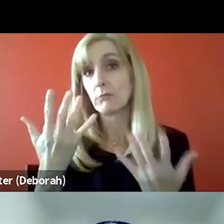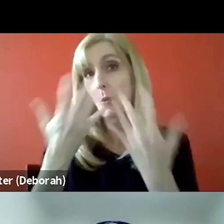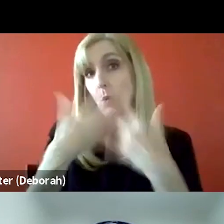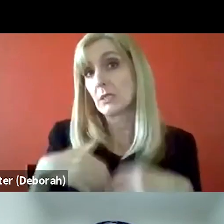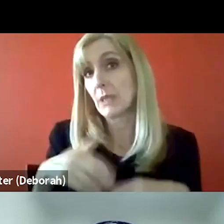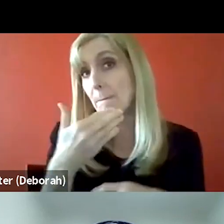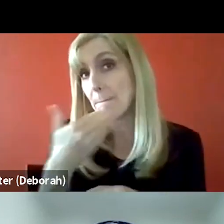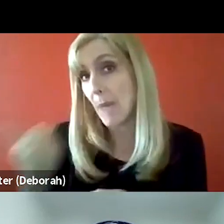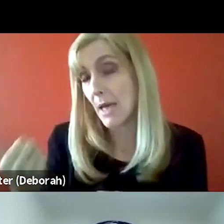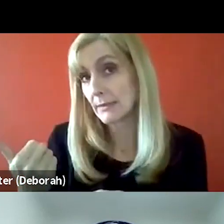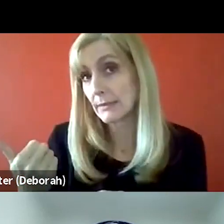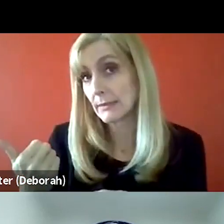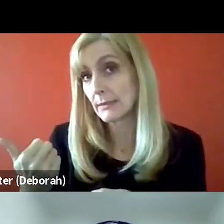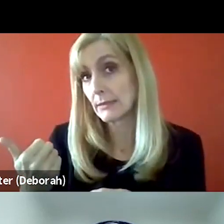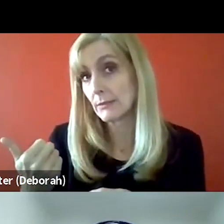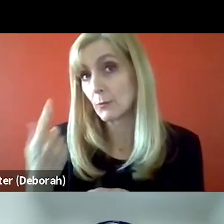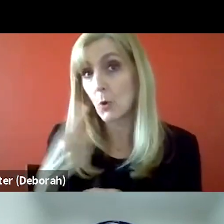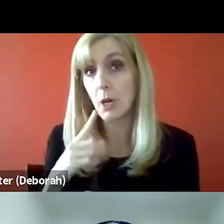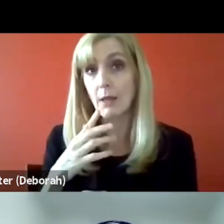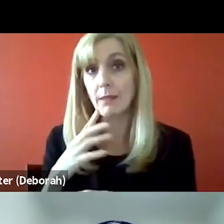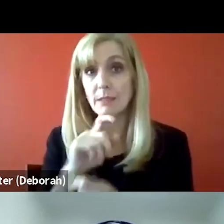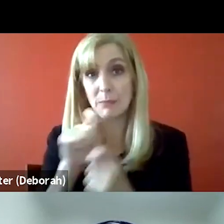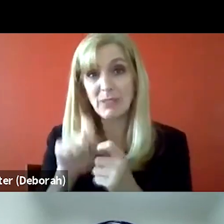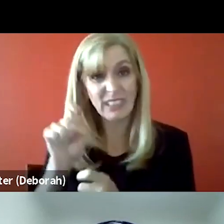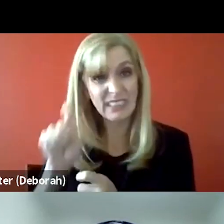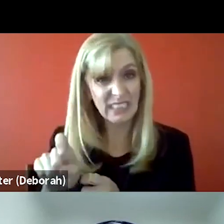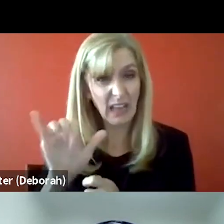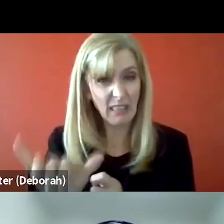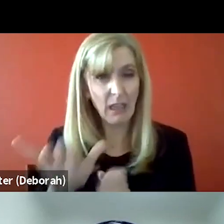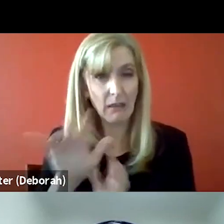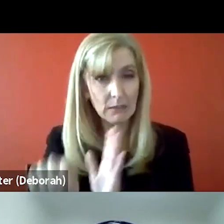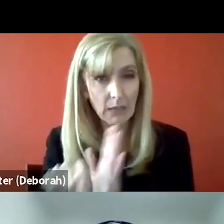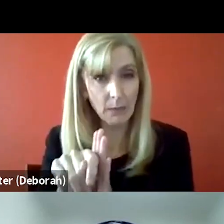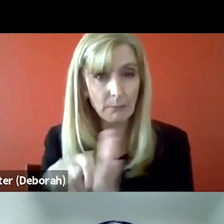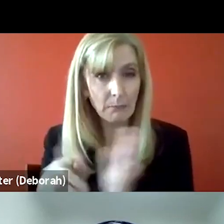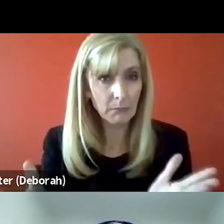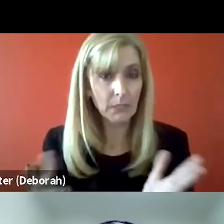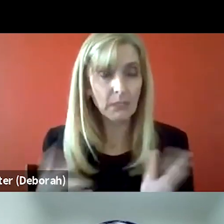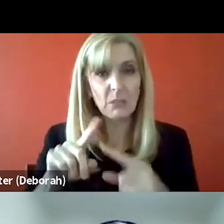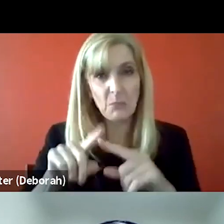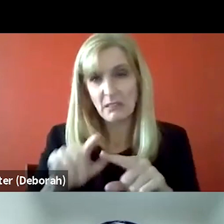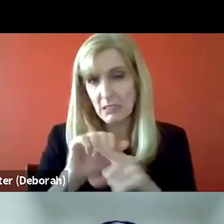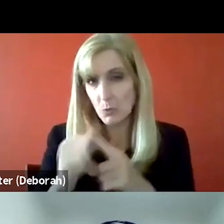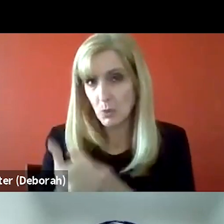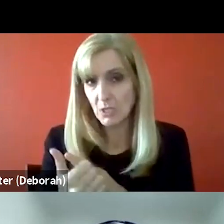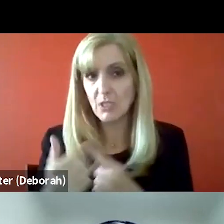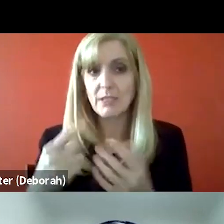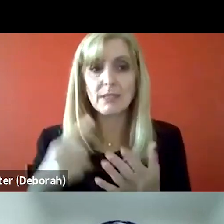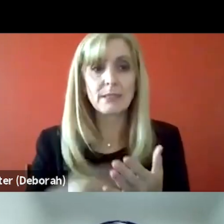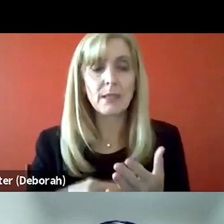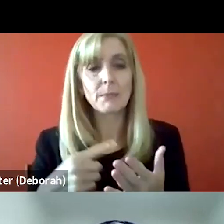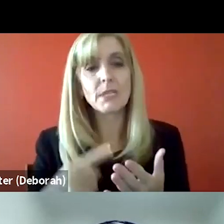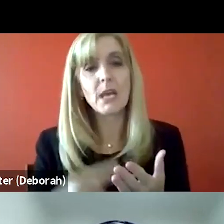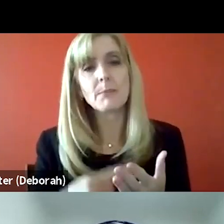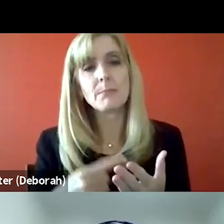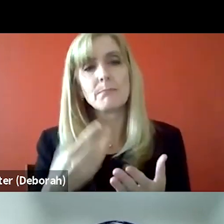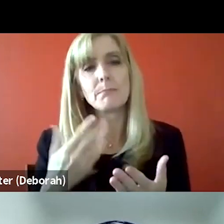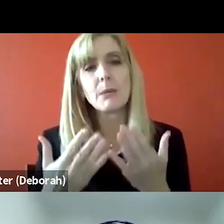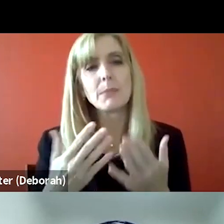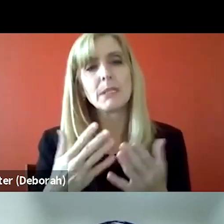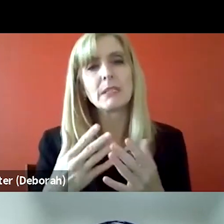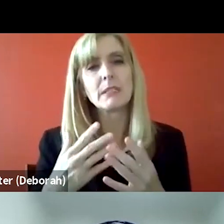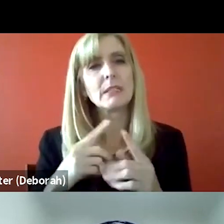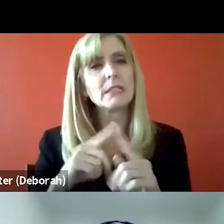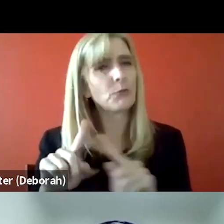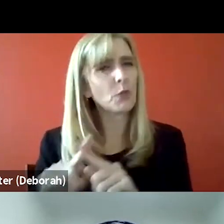particular need at that time. So like, depending on the situation, sometimes there may be different kinds of resources